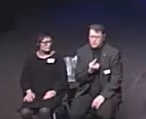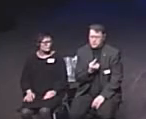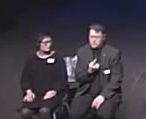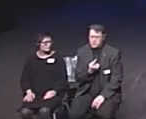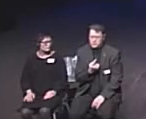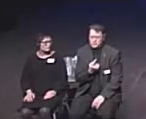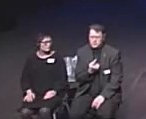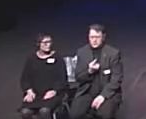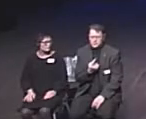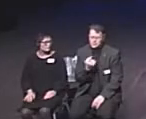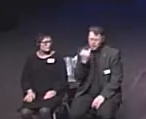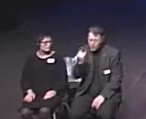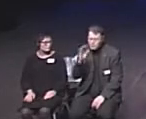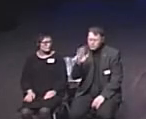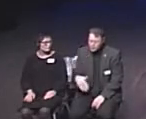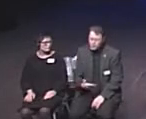Well, give me a guess.